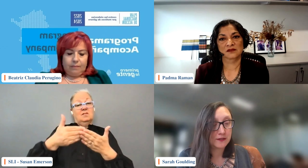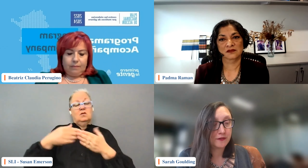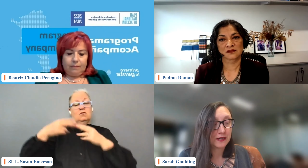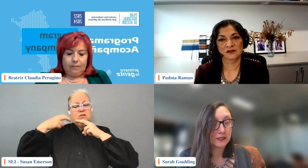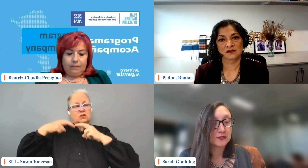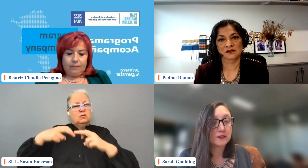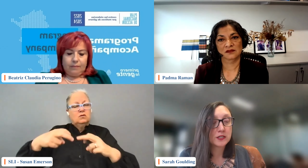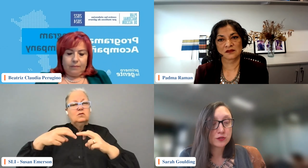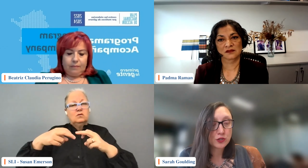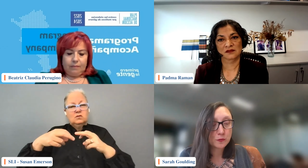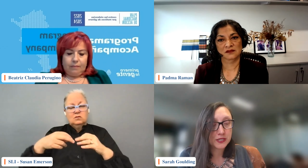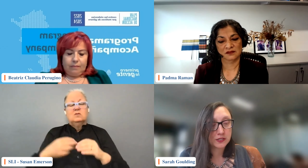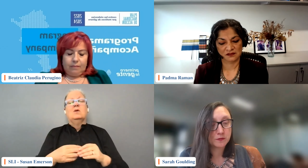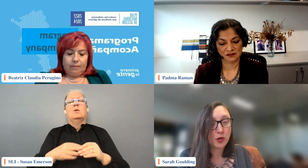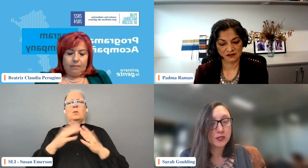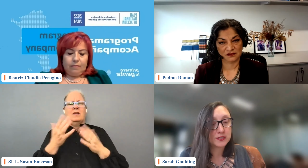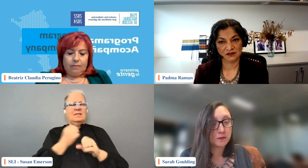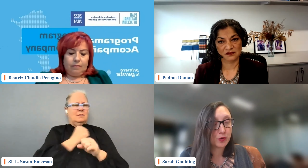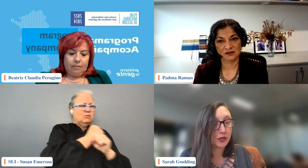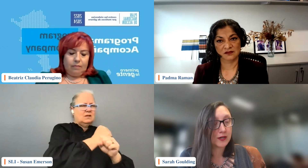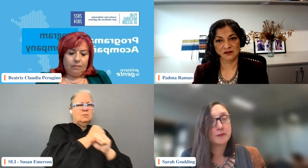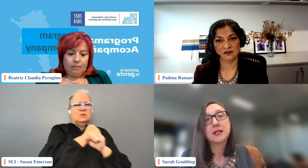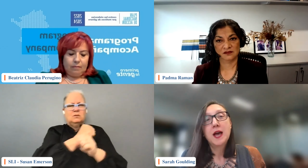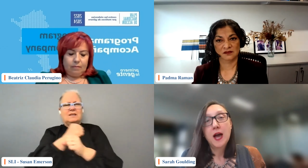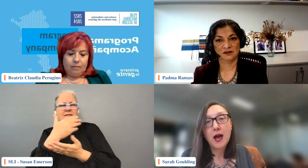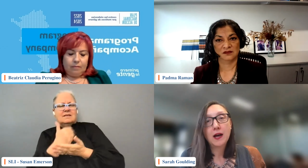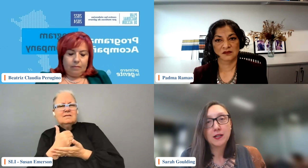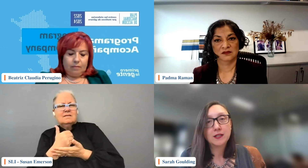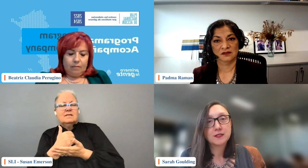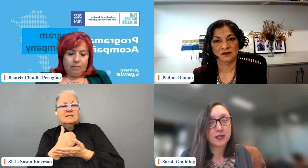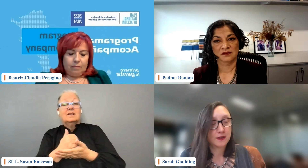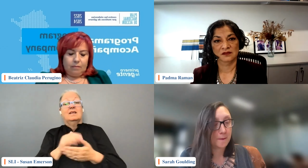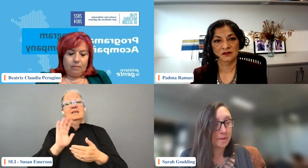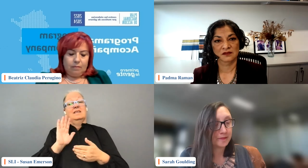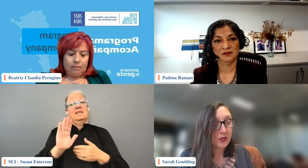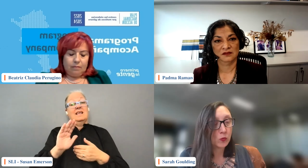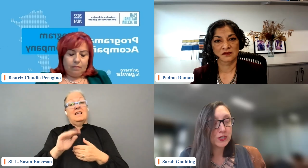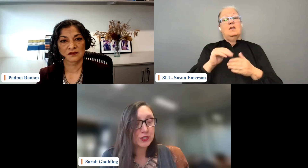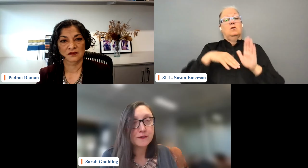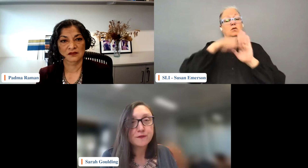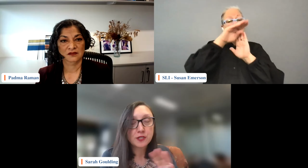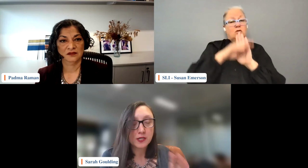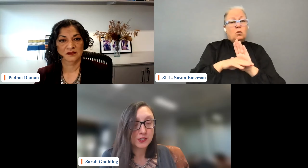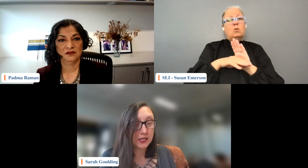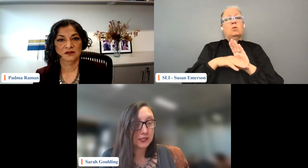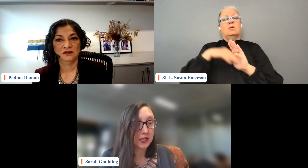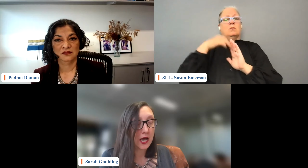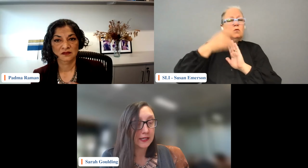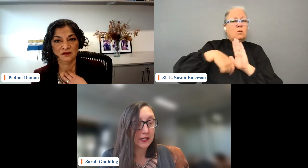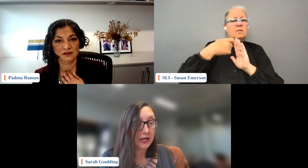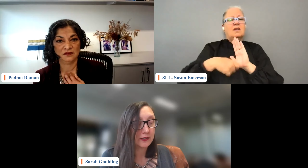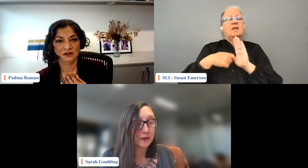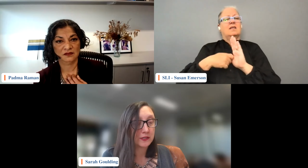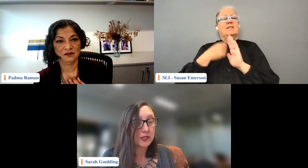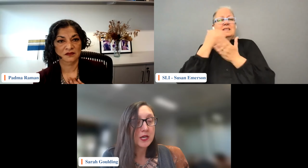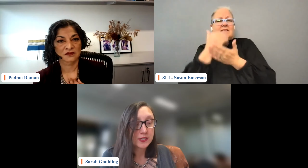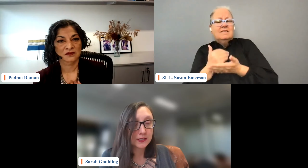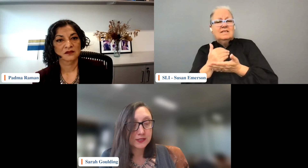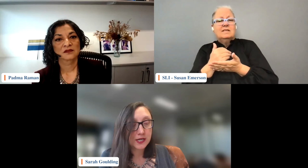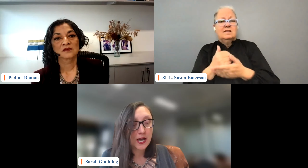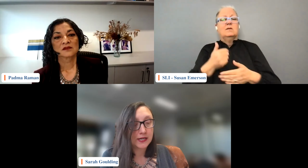these protective factors, that social protection policies and programs are holistic. We shift the agenda and